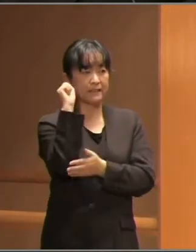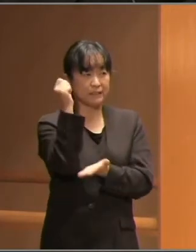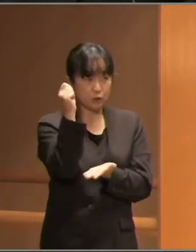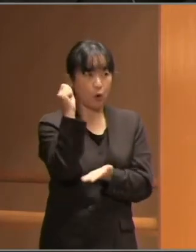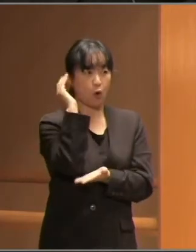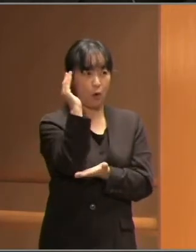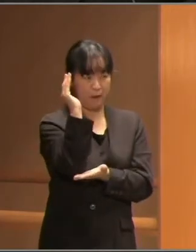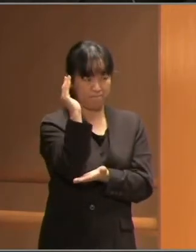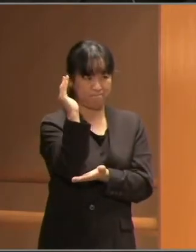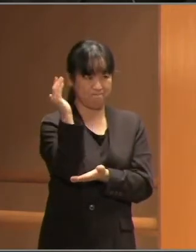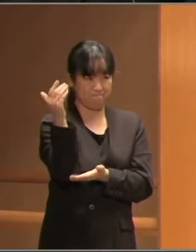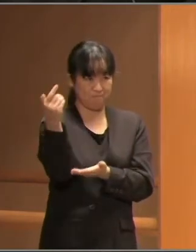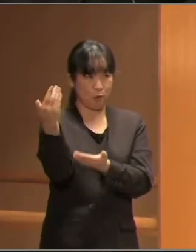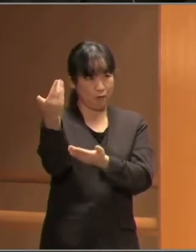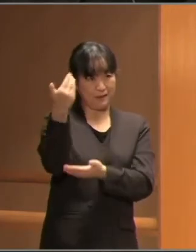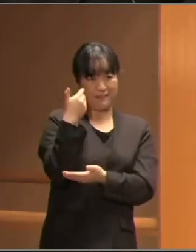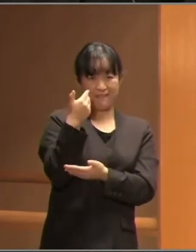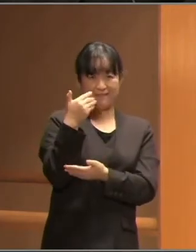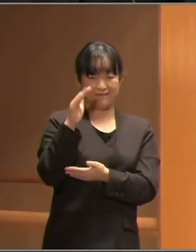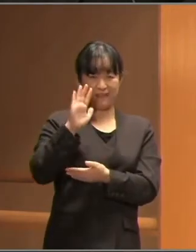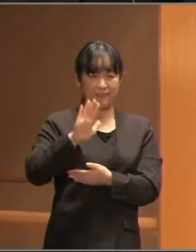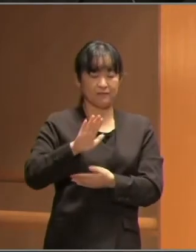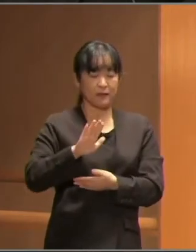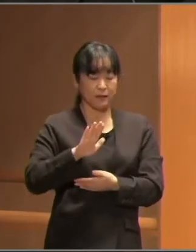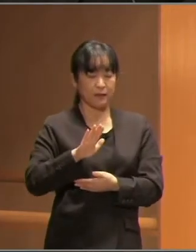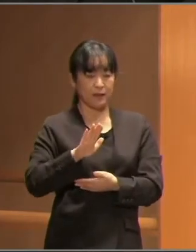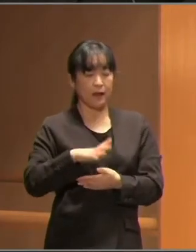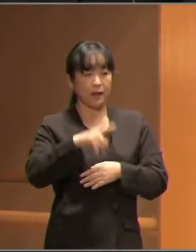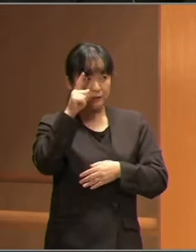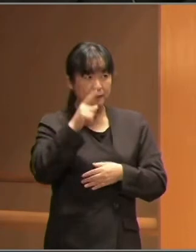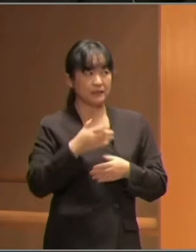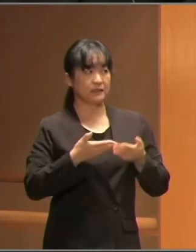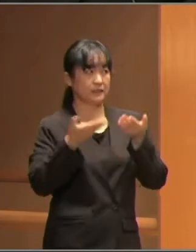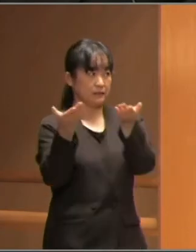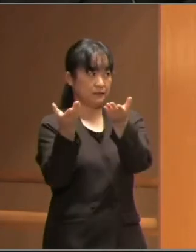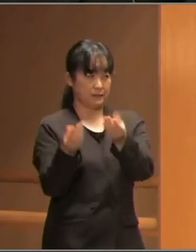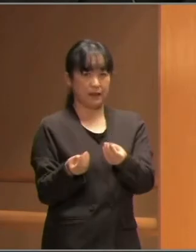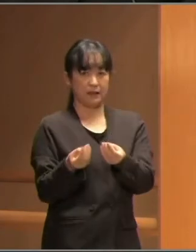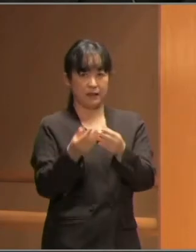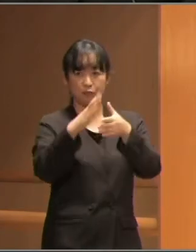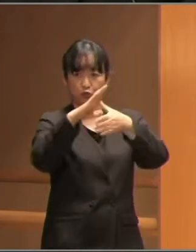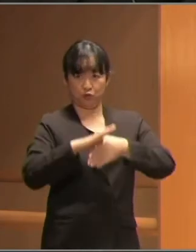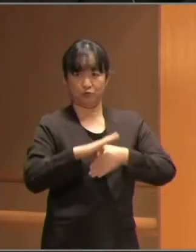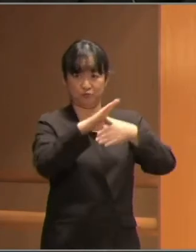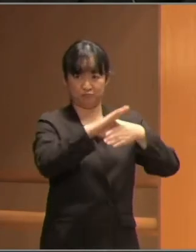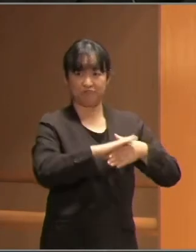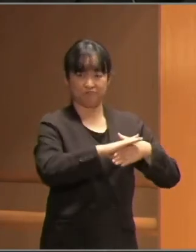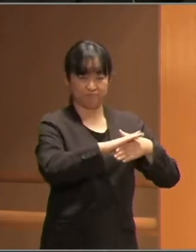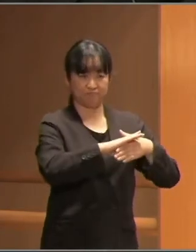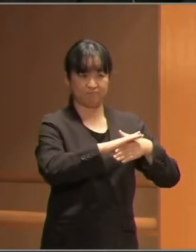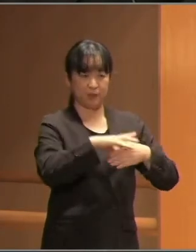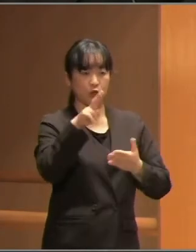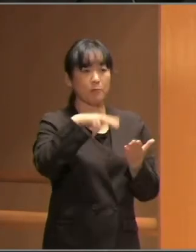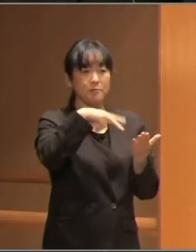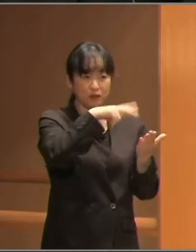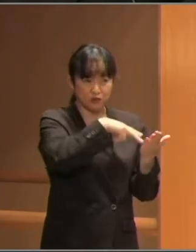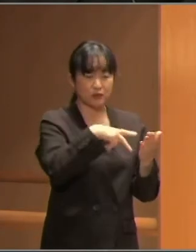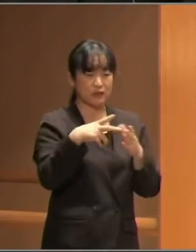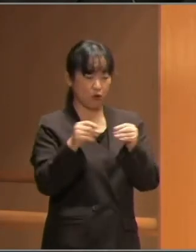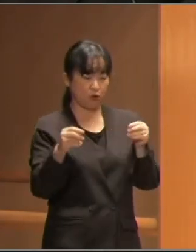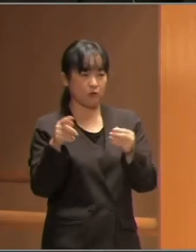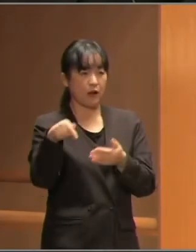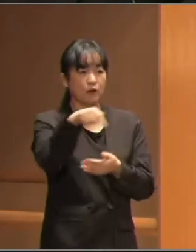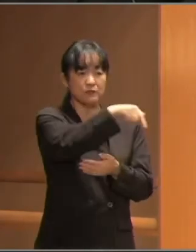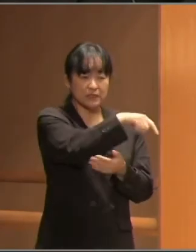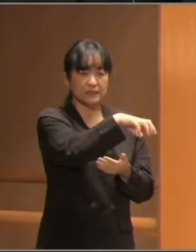Since this is a keynote speech, I sent this message first. Washi,